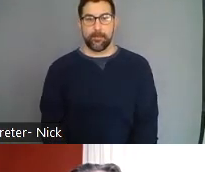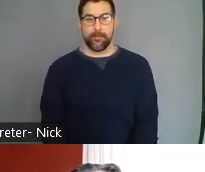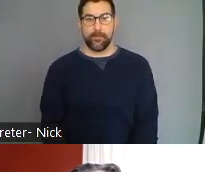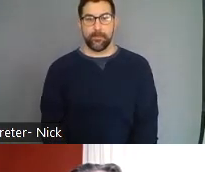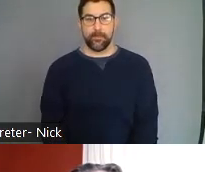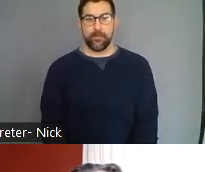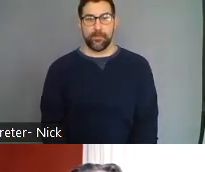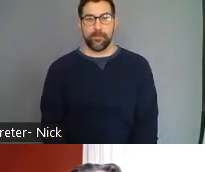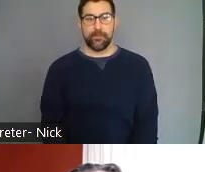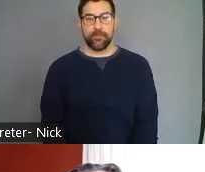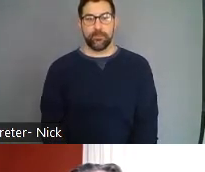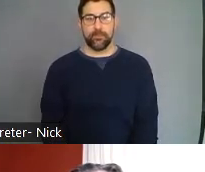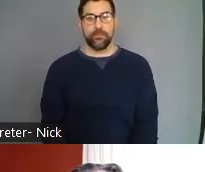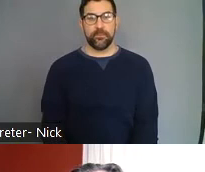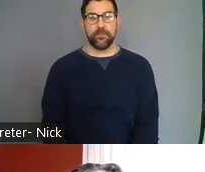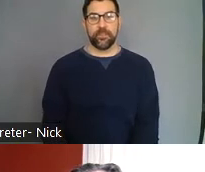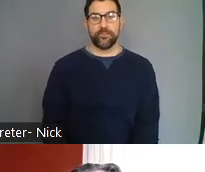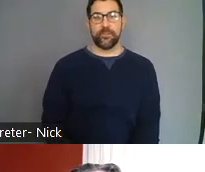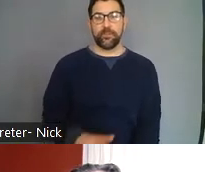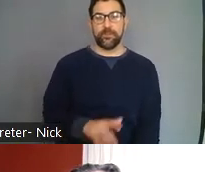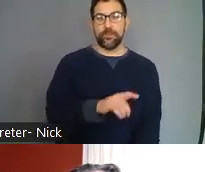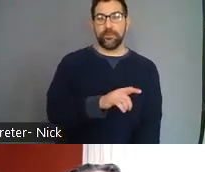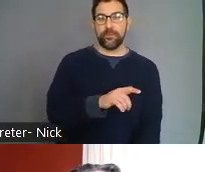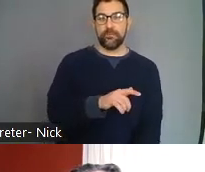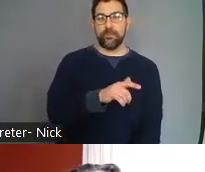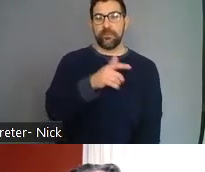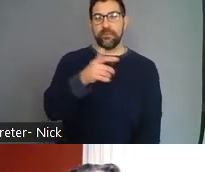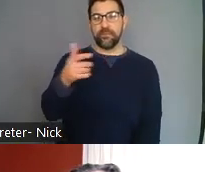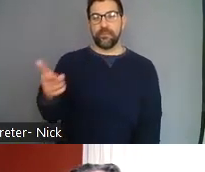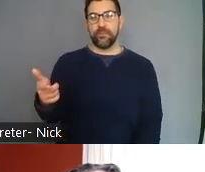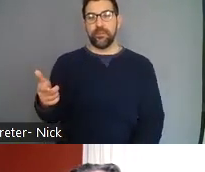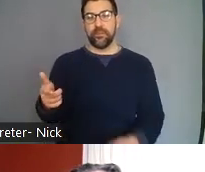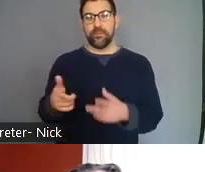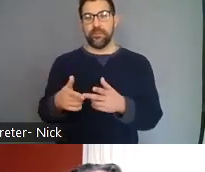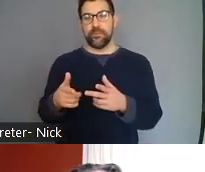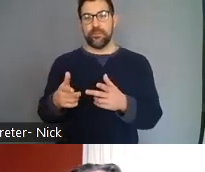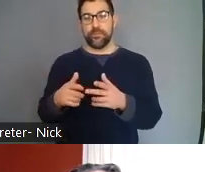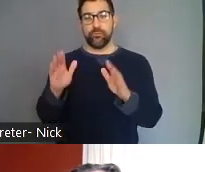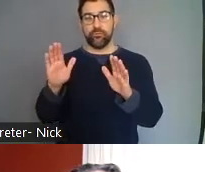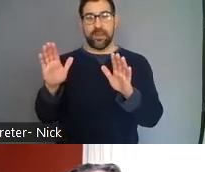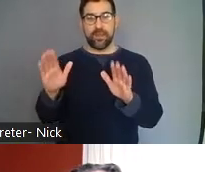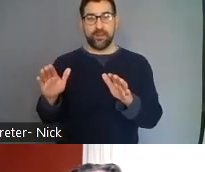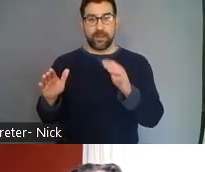Yeah, I'll hand that over to somebody else. Maybe add on later. Great, great, thanks.